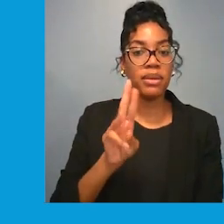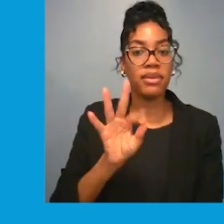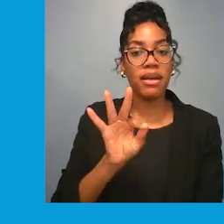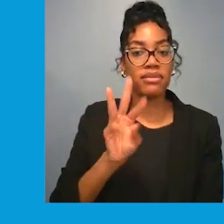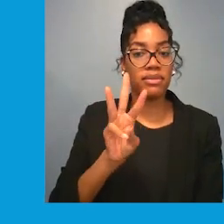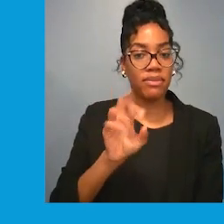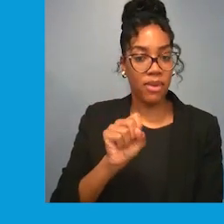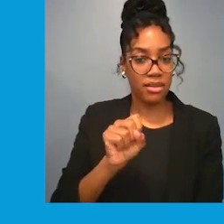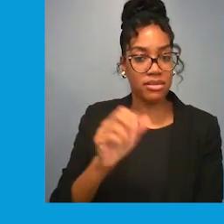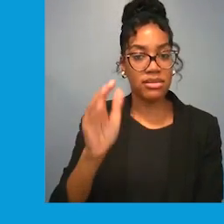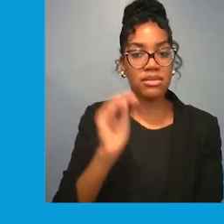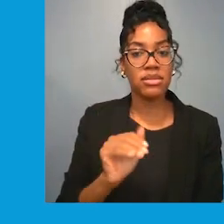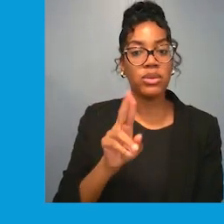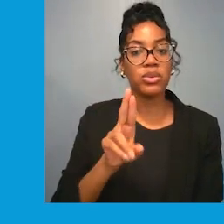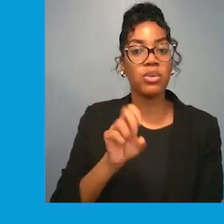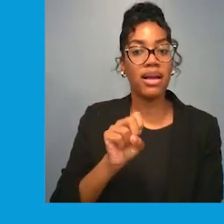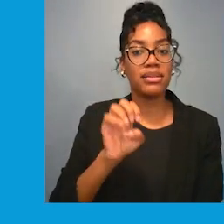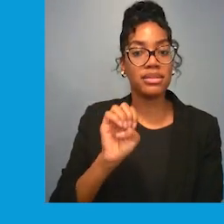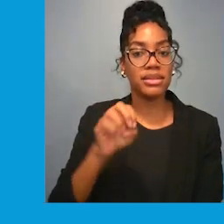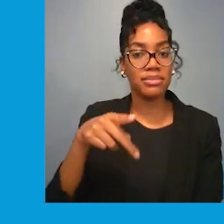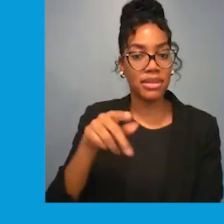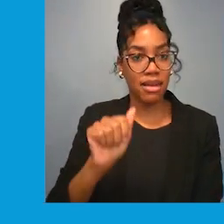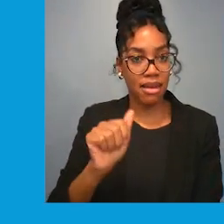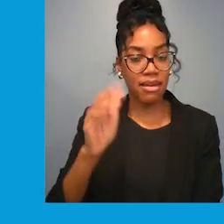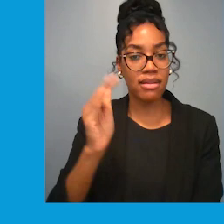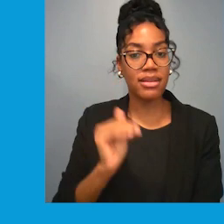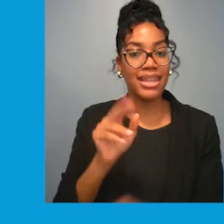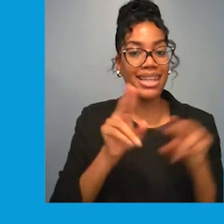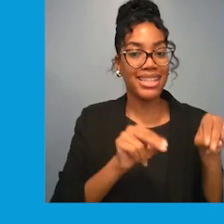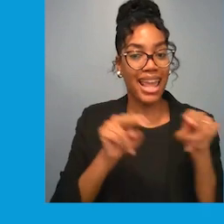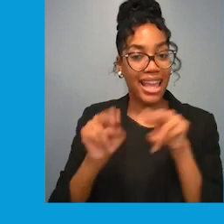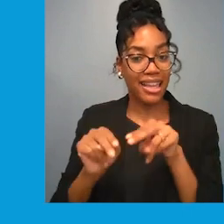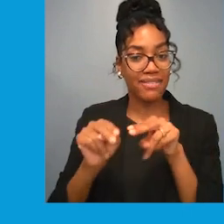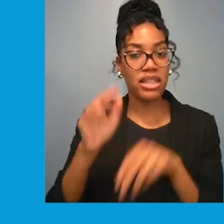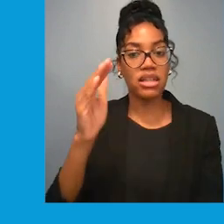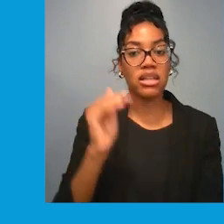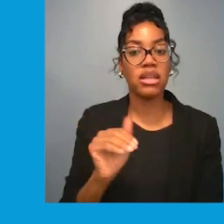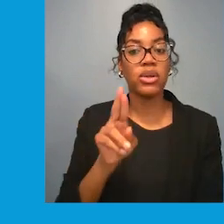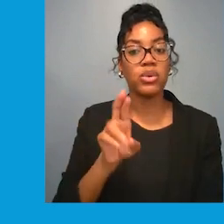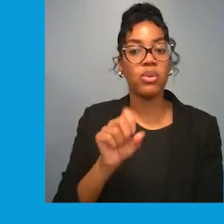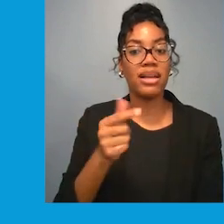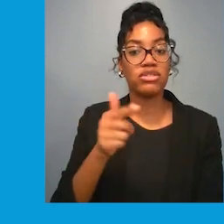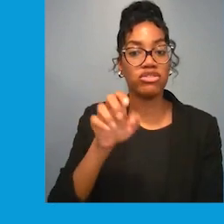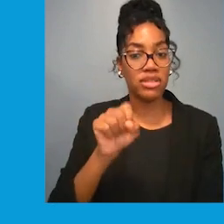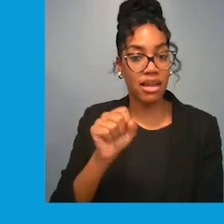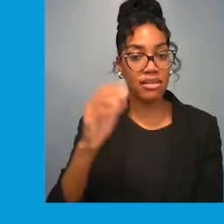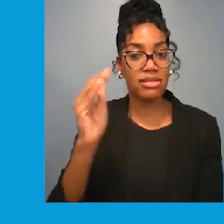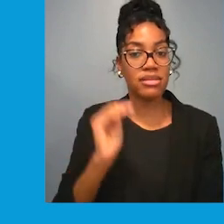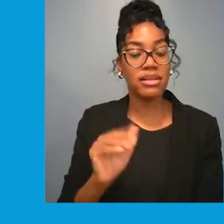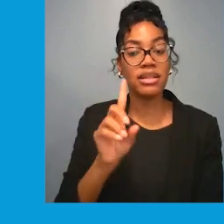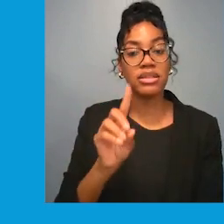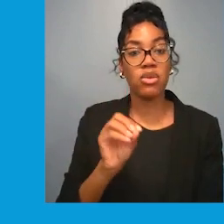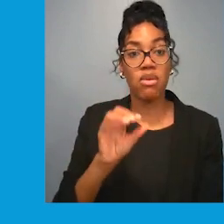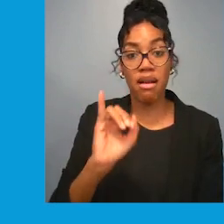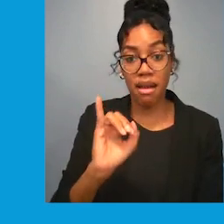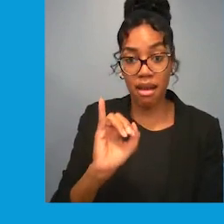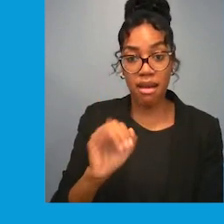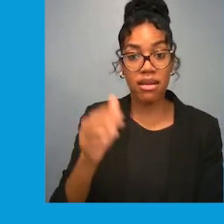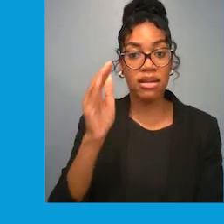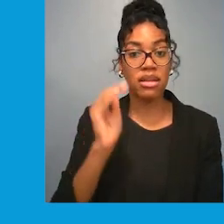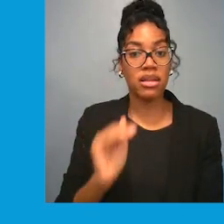U.S. EPA, the Navy, USGS, Department of Interior,